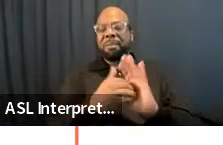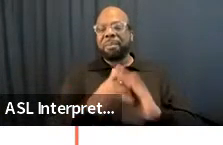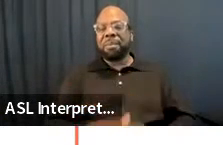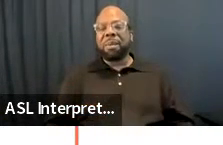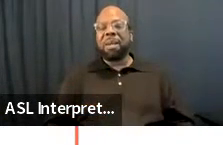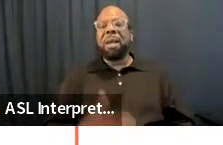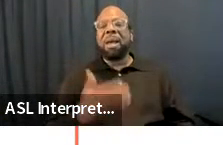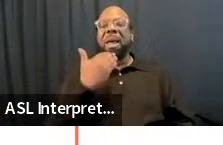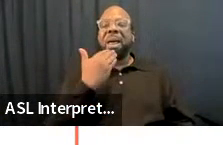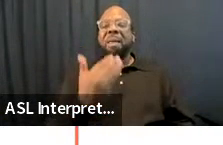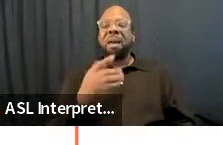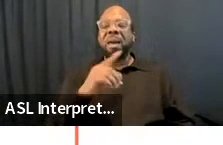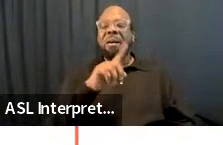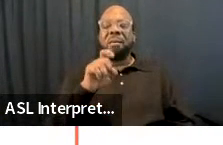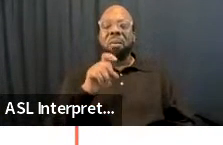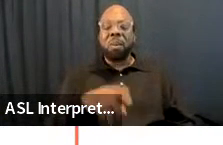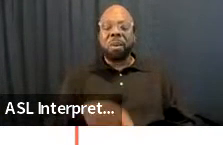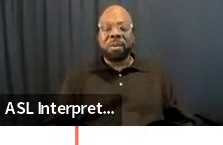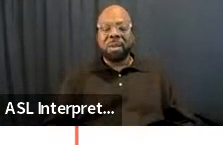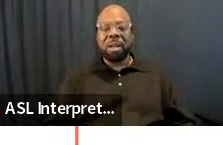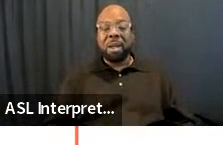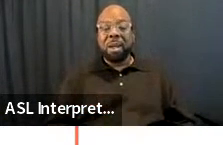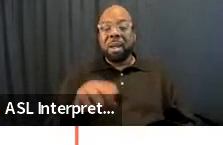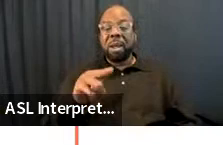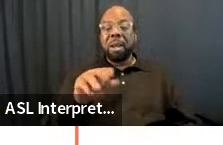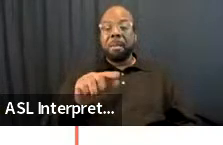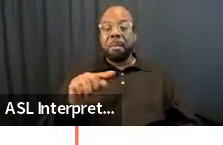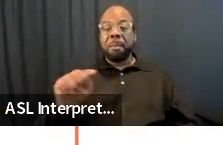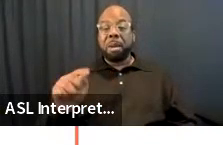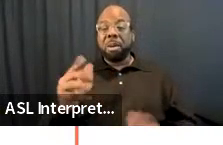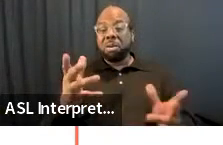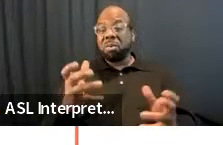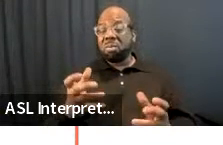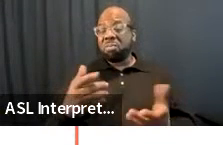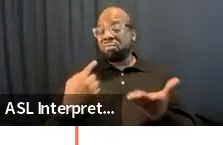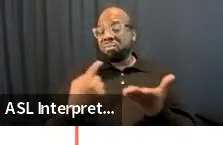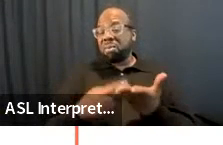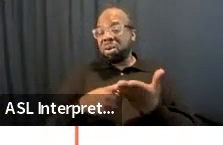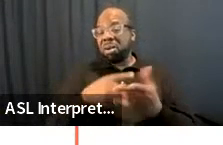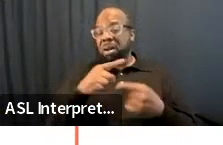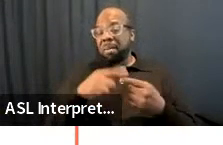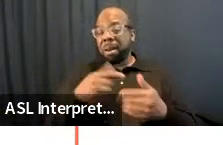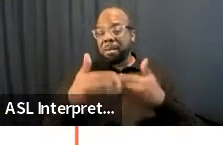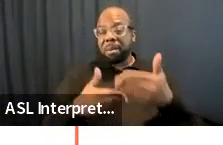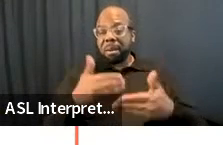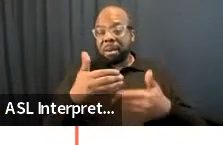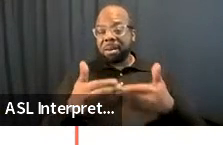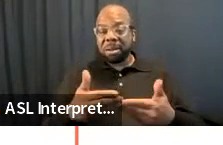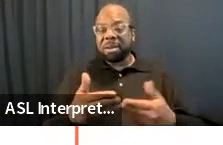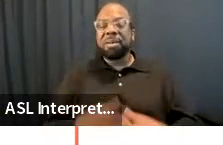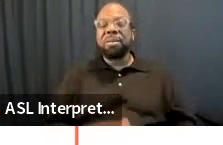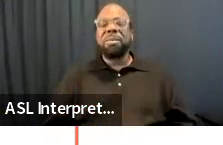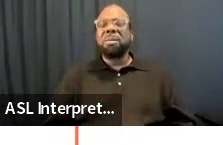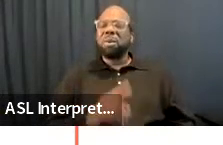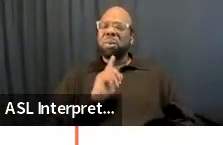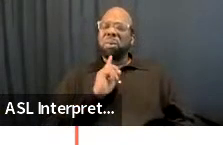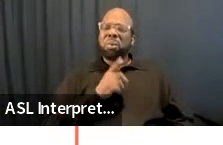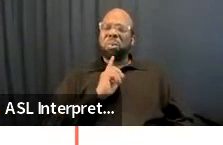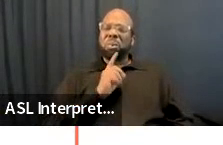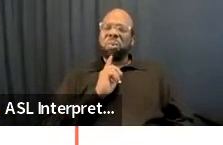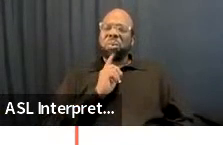Thank you for that question. Matt, do you want to just cover a little bit about the process for commercial spaces?